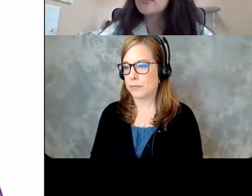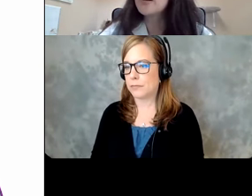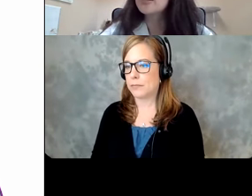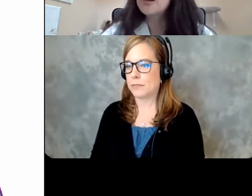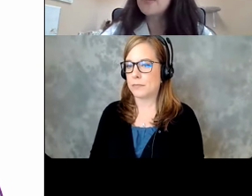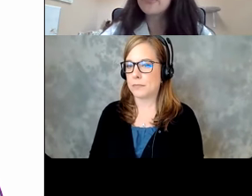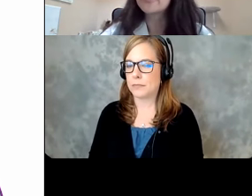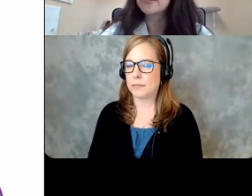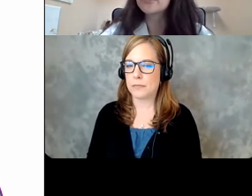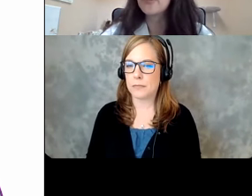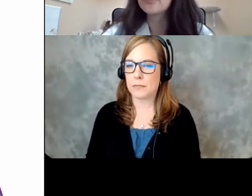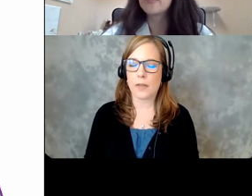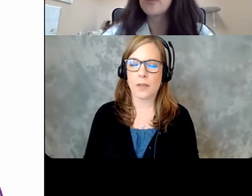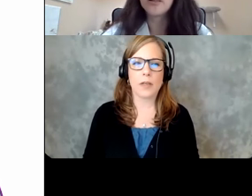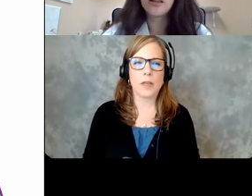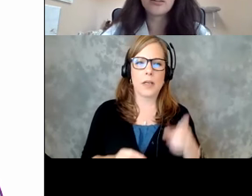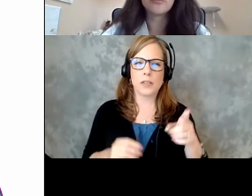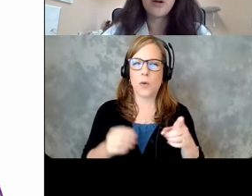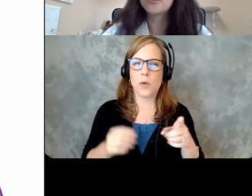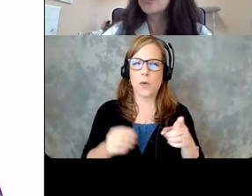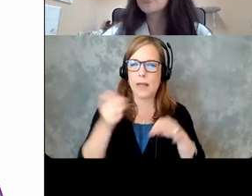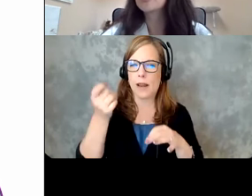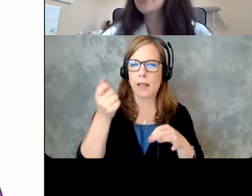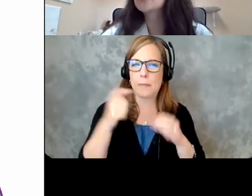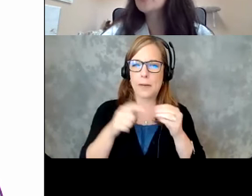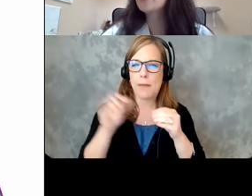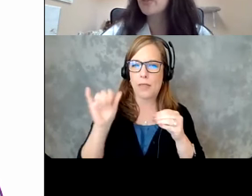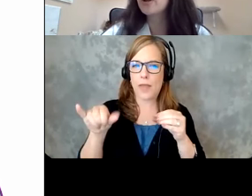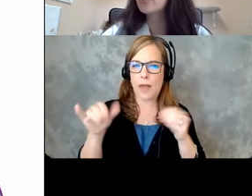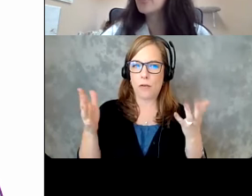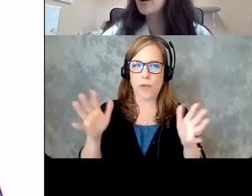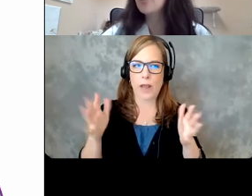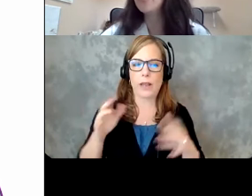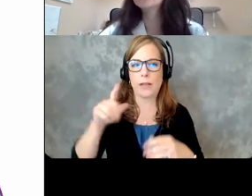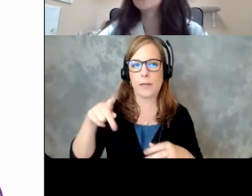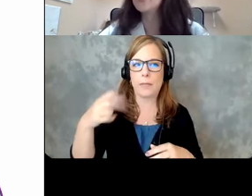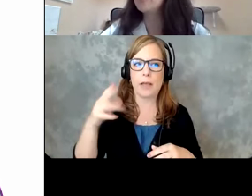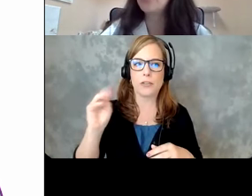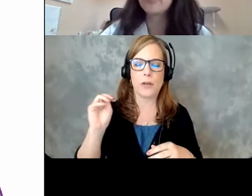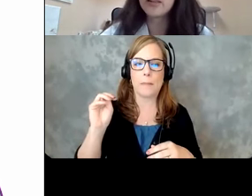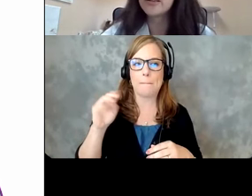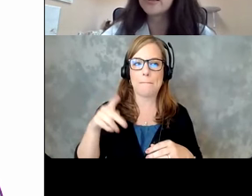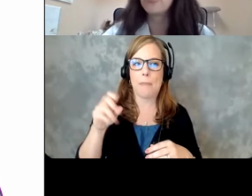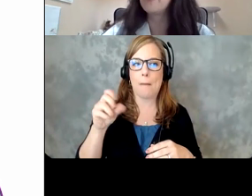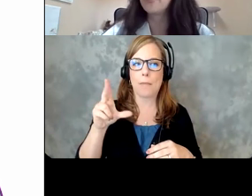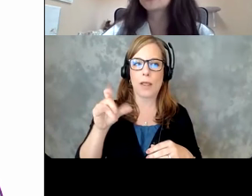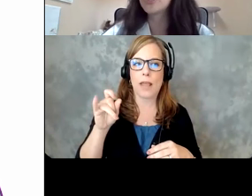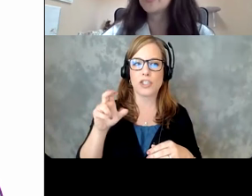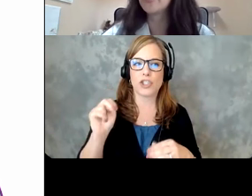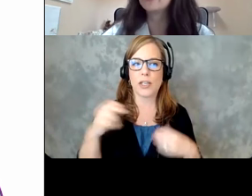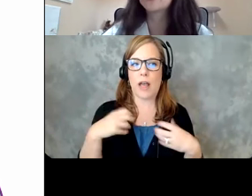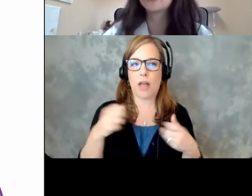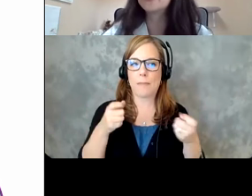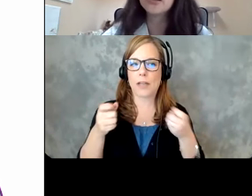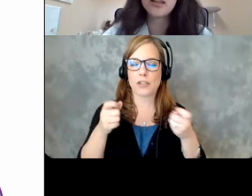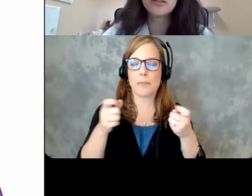So we talked a little bit about this as far as the population health management framework. And so being that it's, a